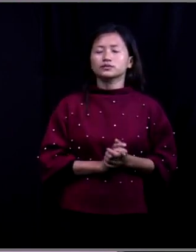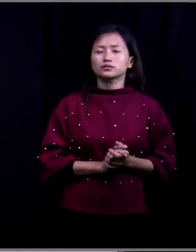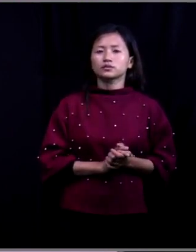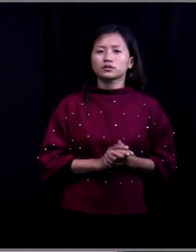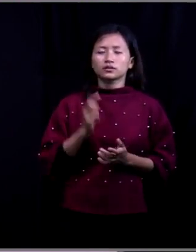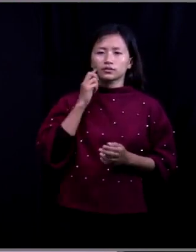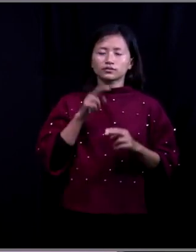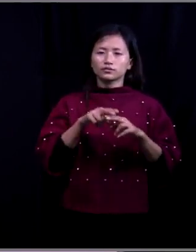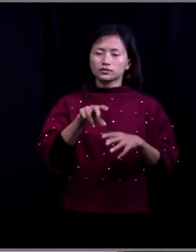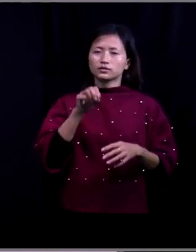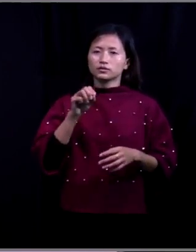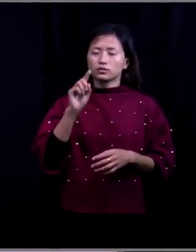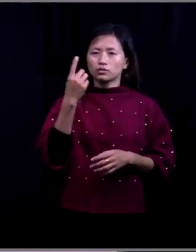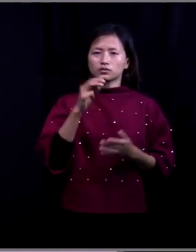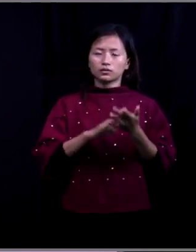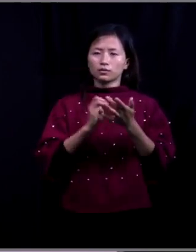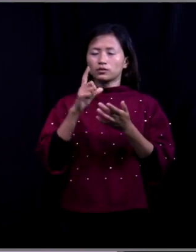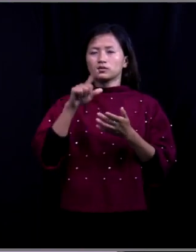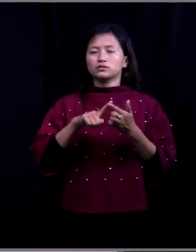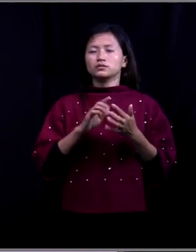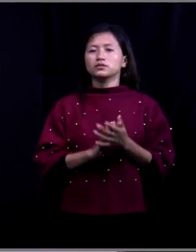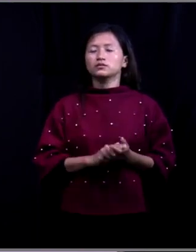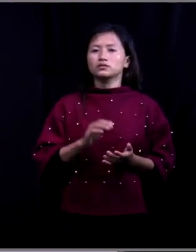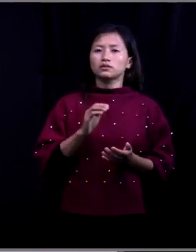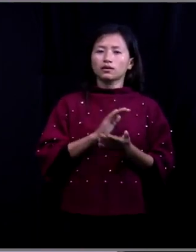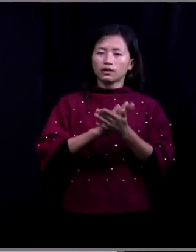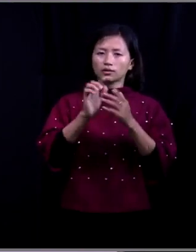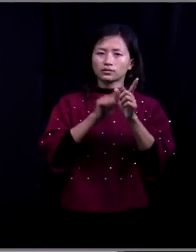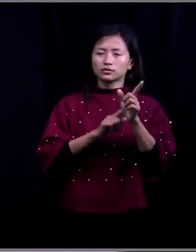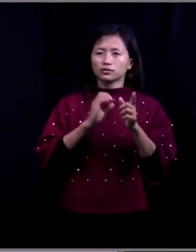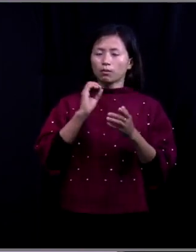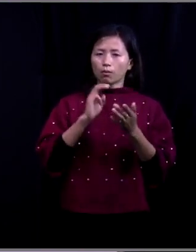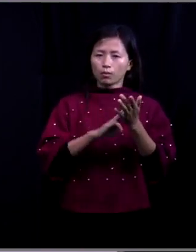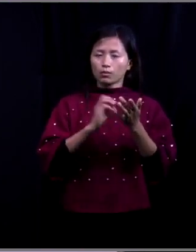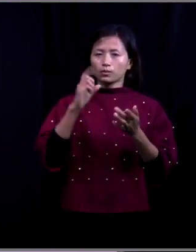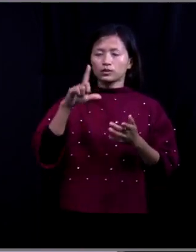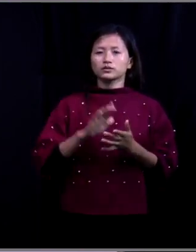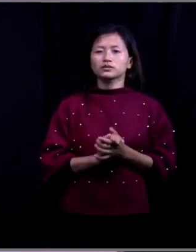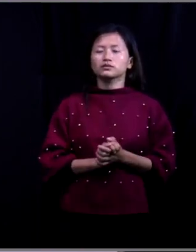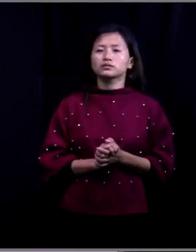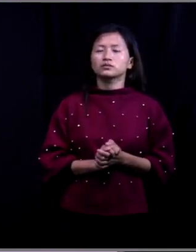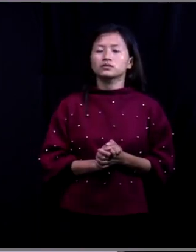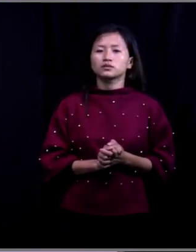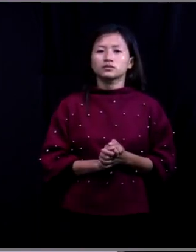If we take 1 mole of hydrogen molecule,